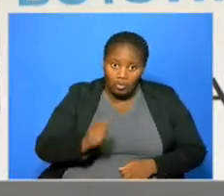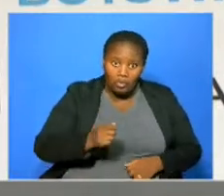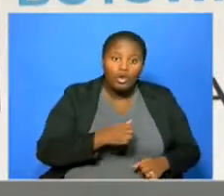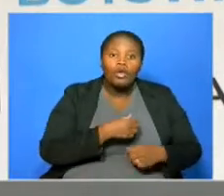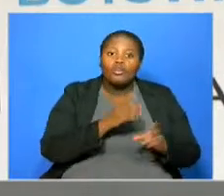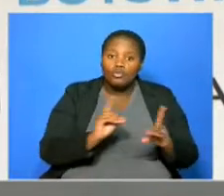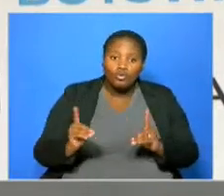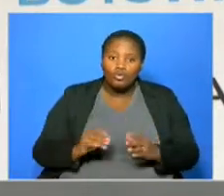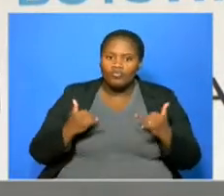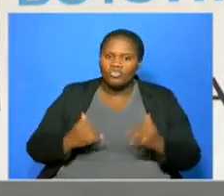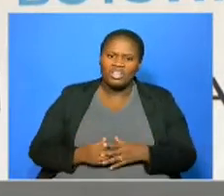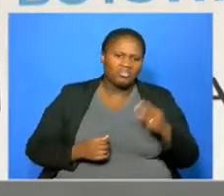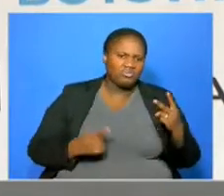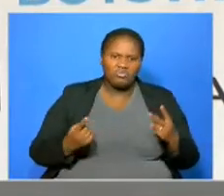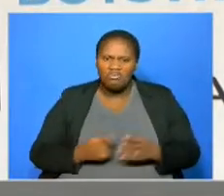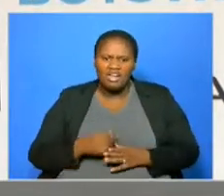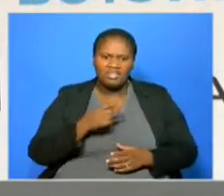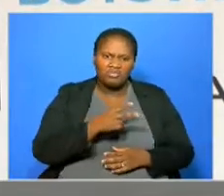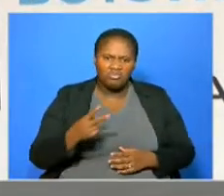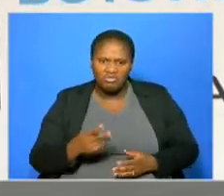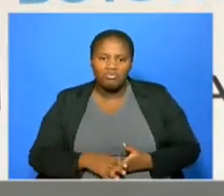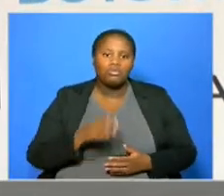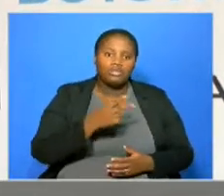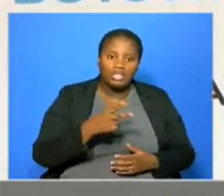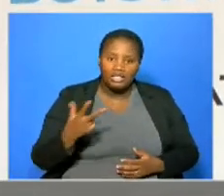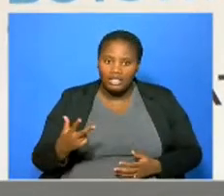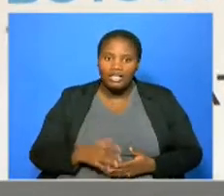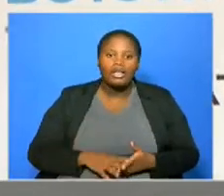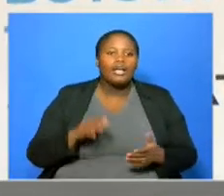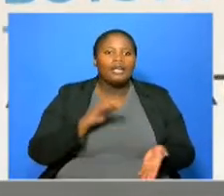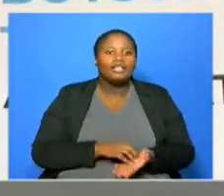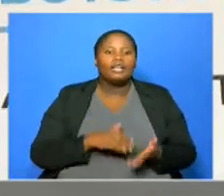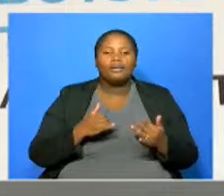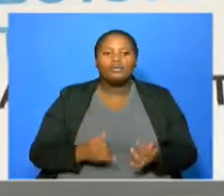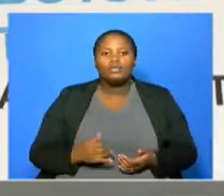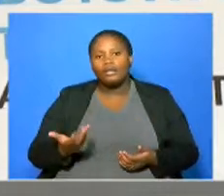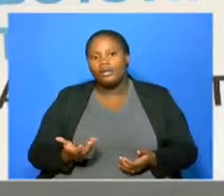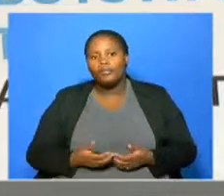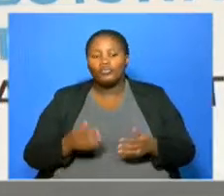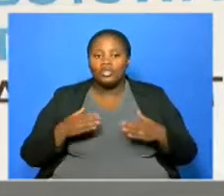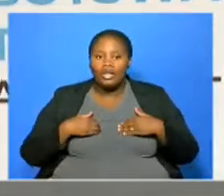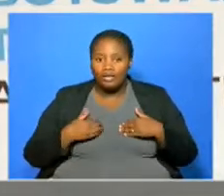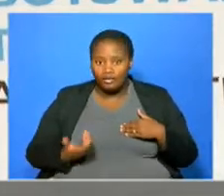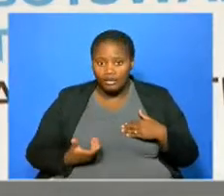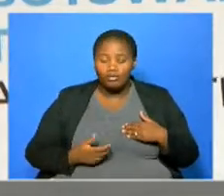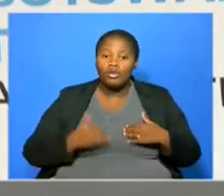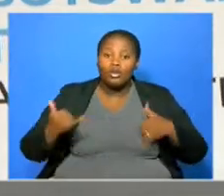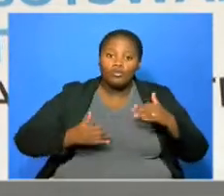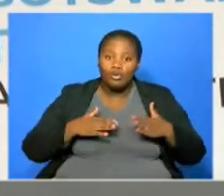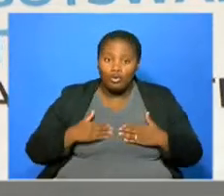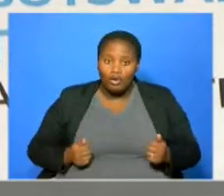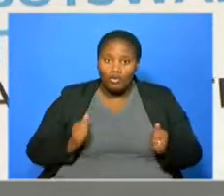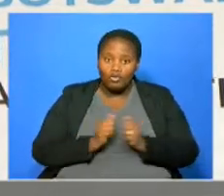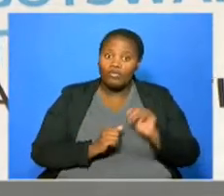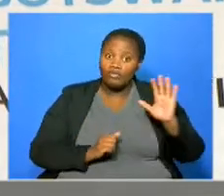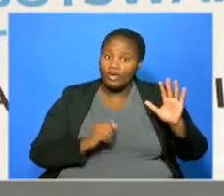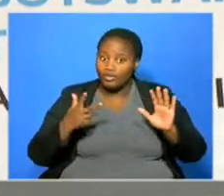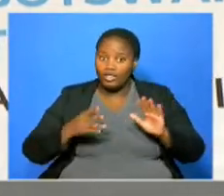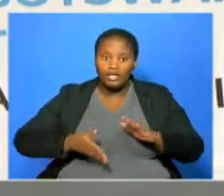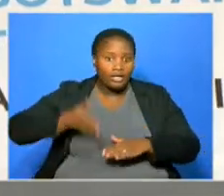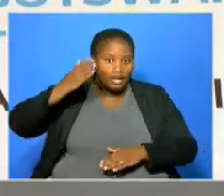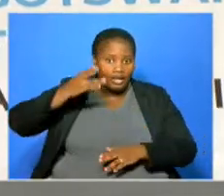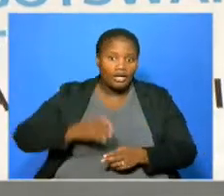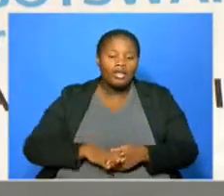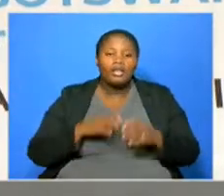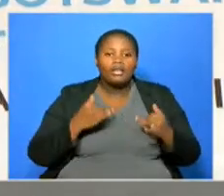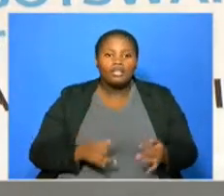going 2-1, 2-2, 3-2, 3-3. I even went, but then I started to play all well at 3-all. I went 5-3 up. Then